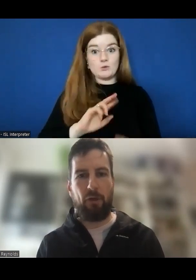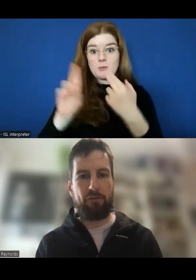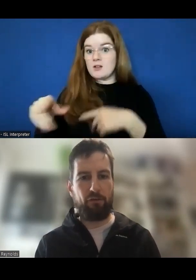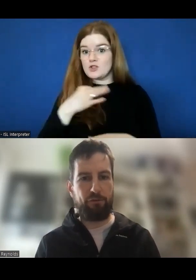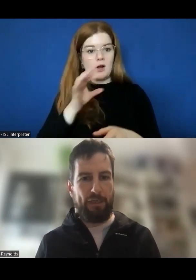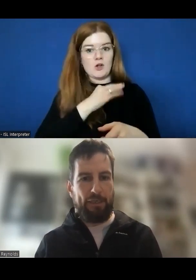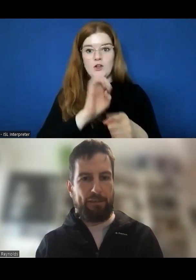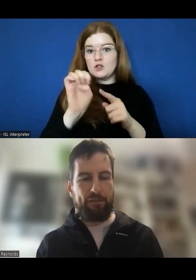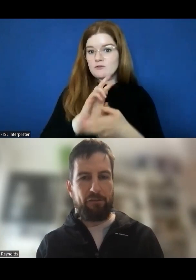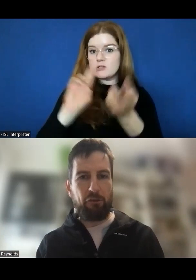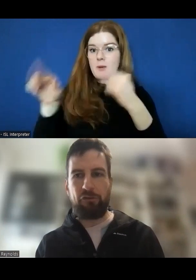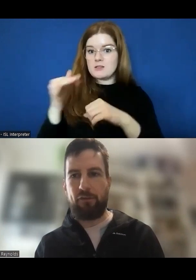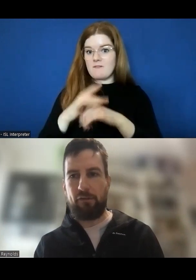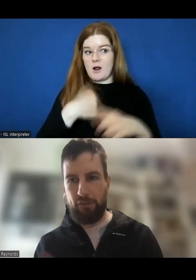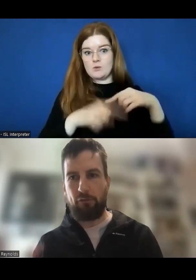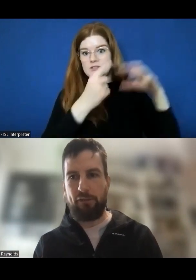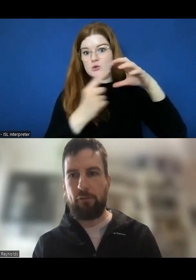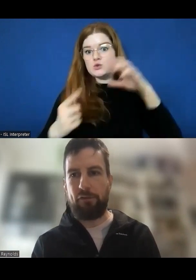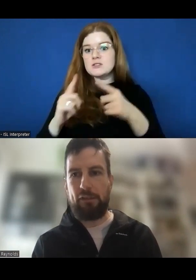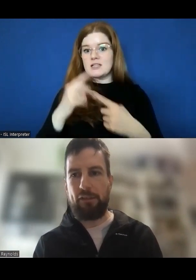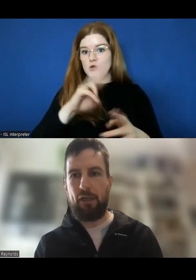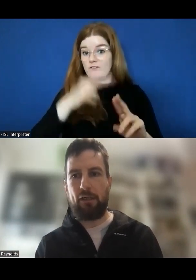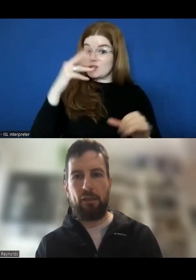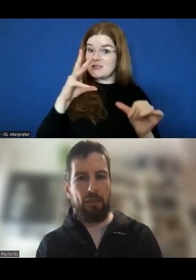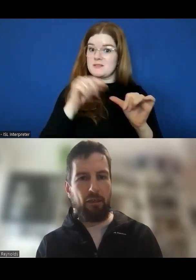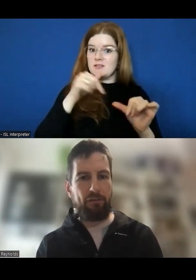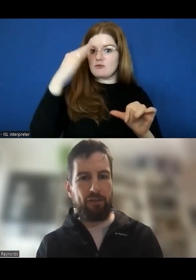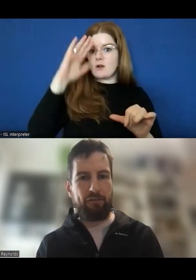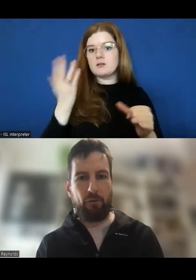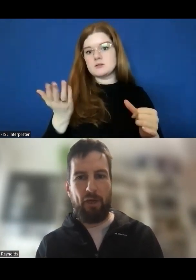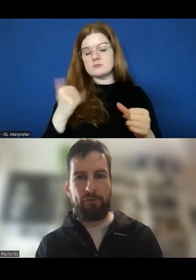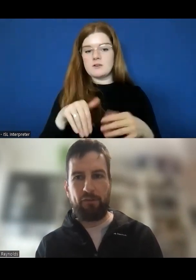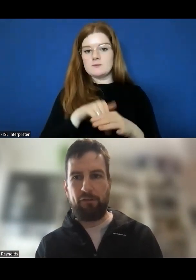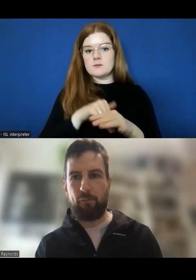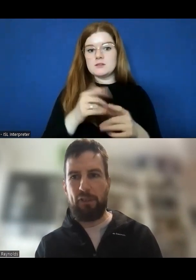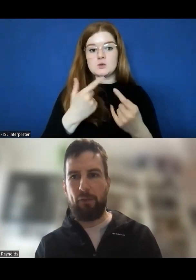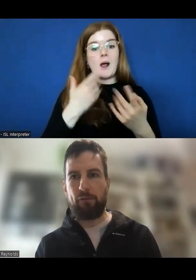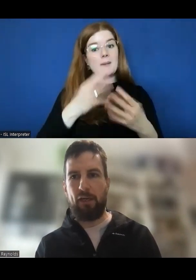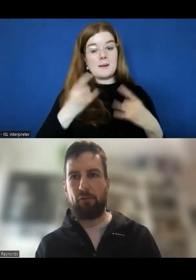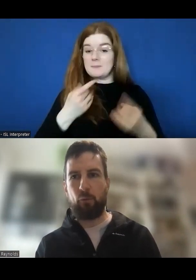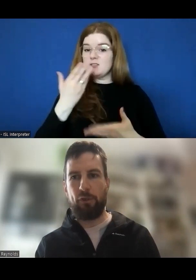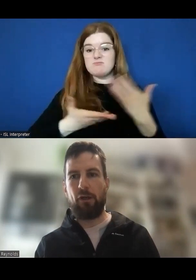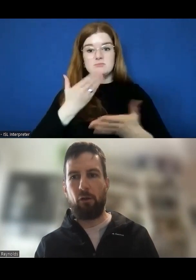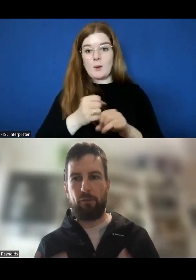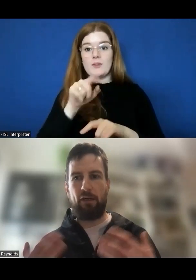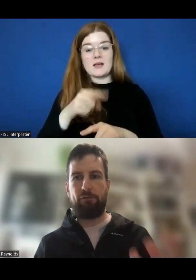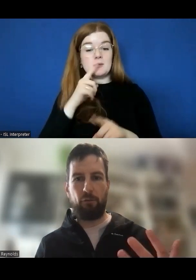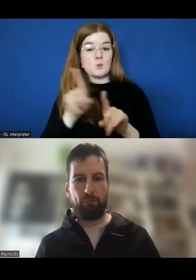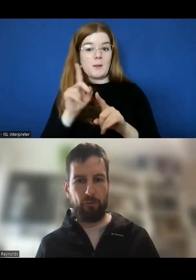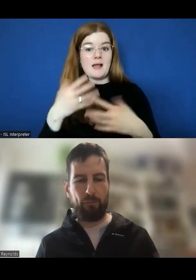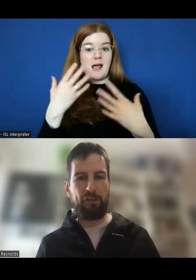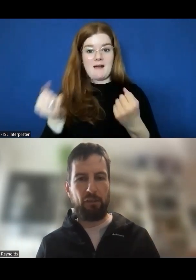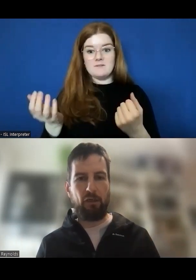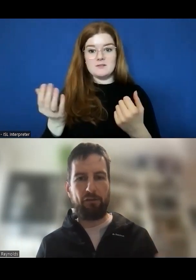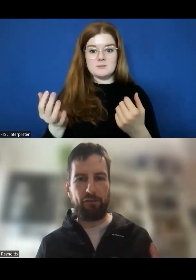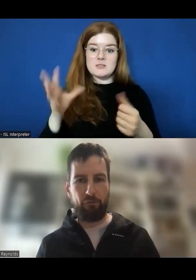of the response of the institutions and the universities, particularly in our context. And so I'm happy to speak about that. But I also have, you know,